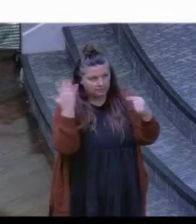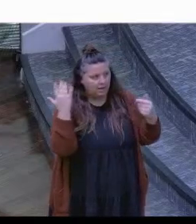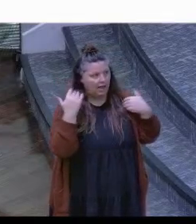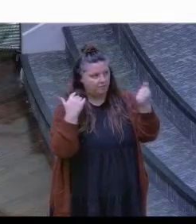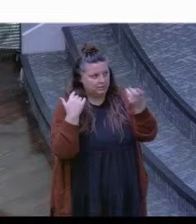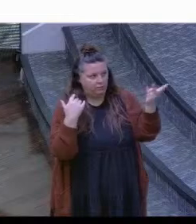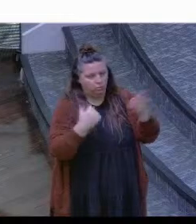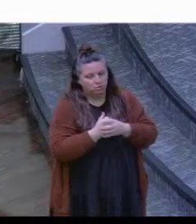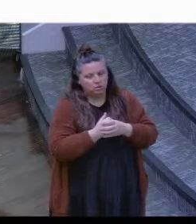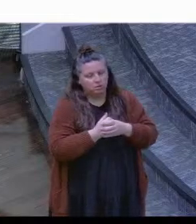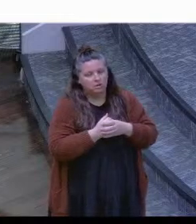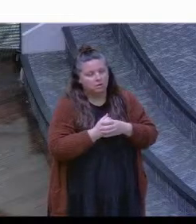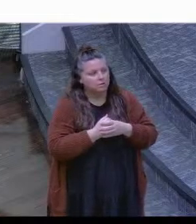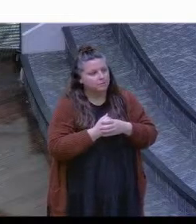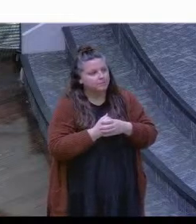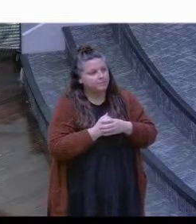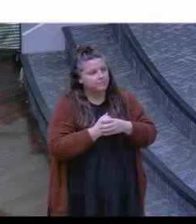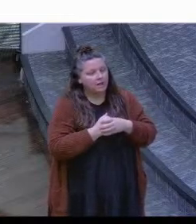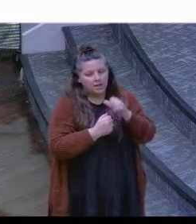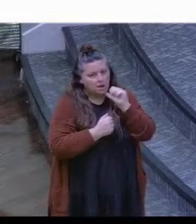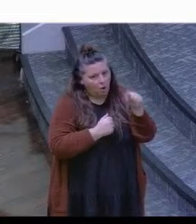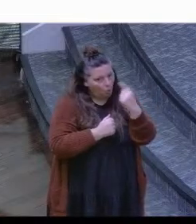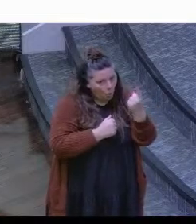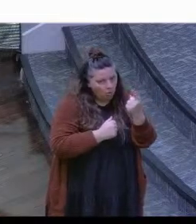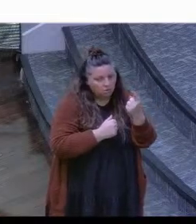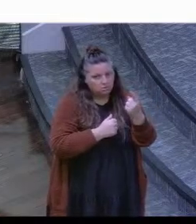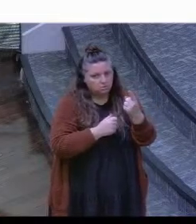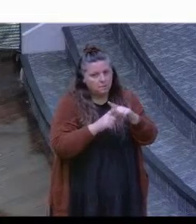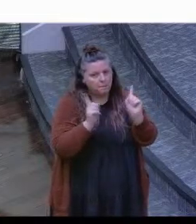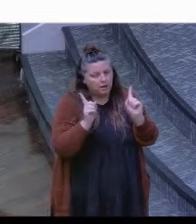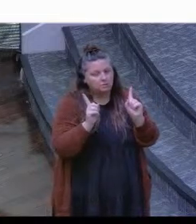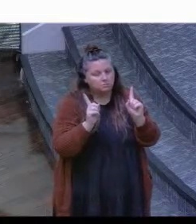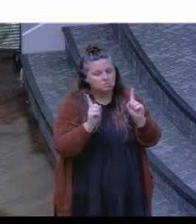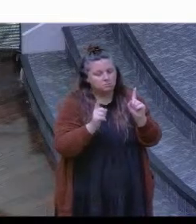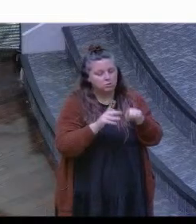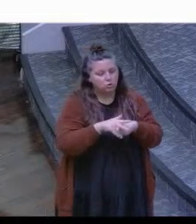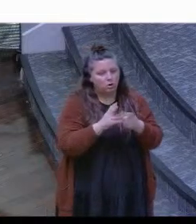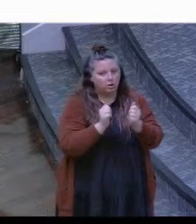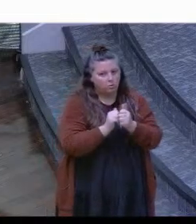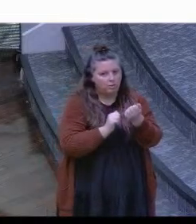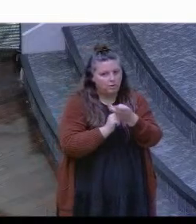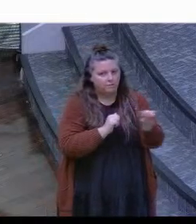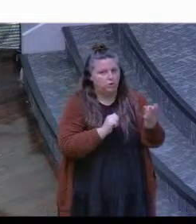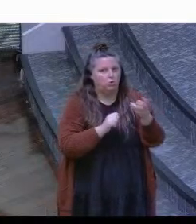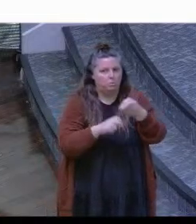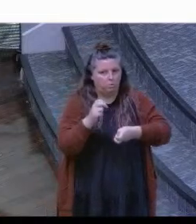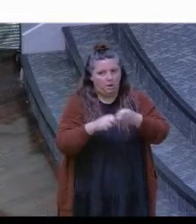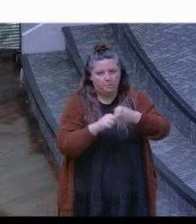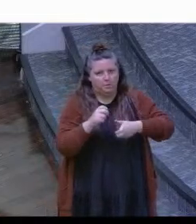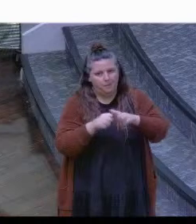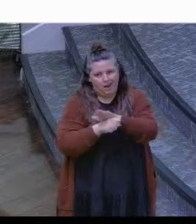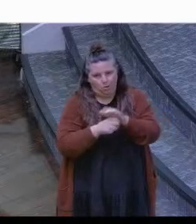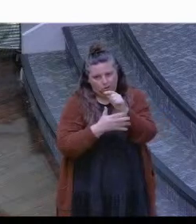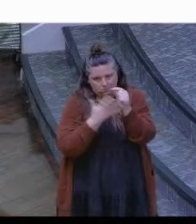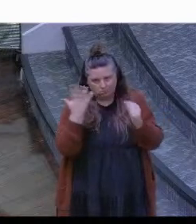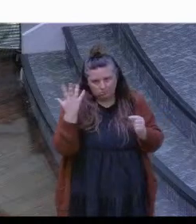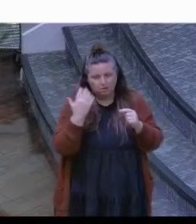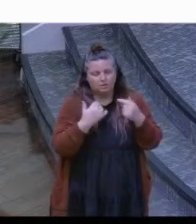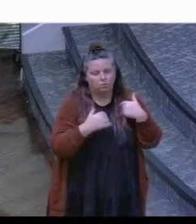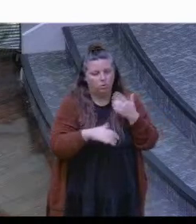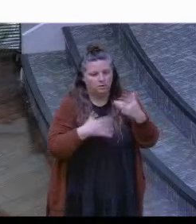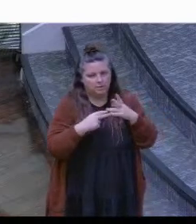Summerwood. And that's not all areas, but that's where we're starting, because those have been problem areas. So we're excited about that as